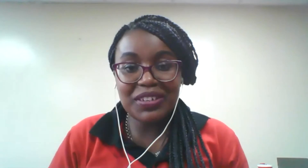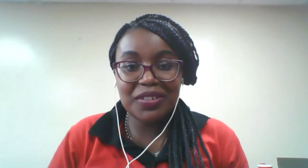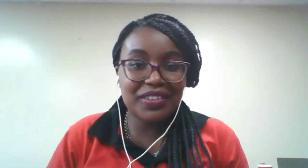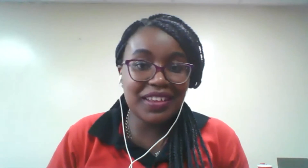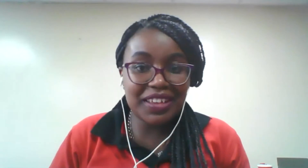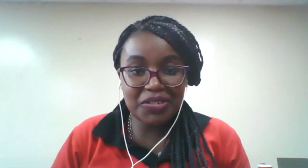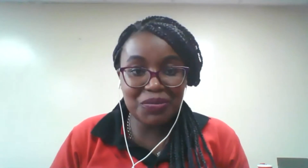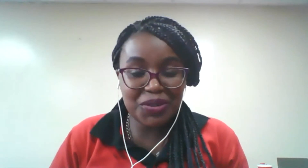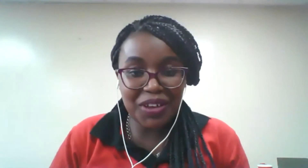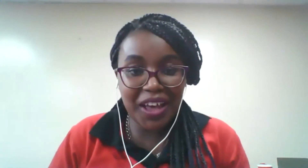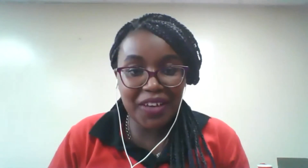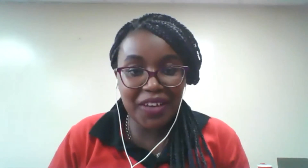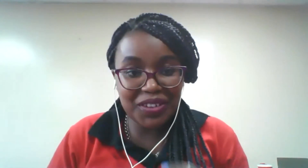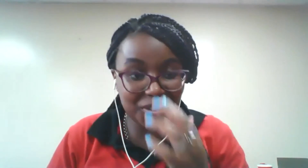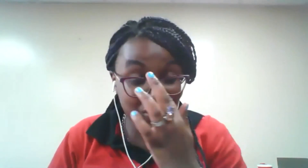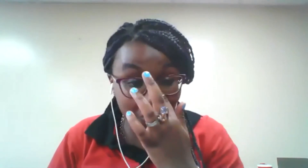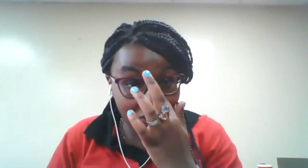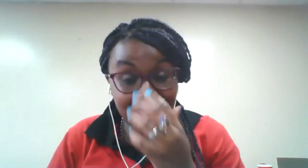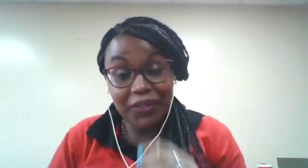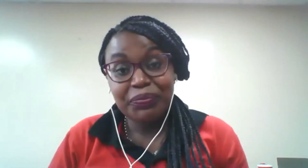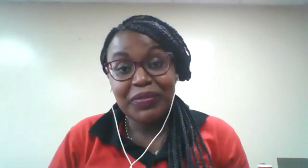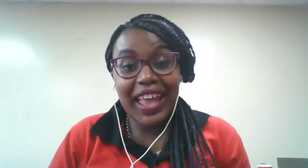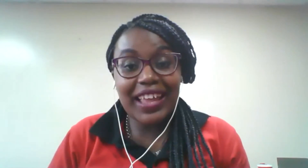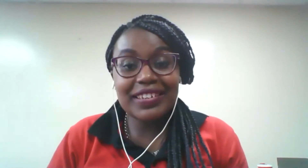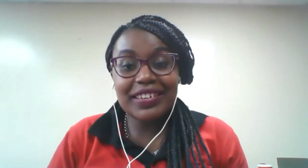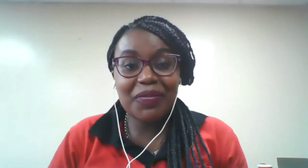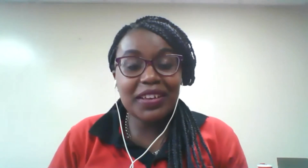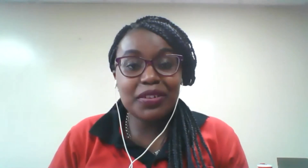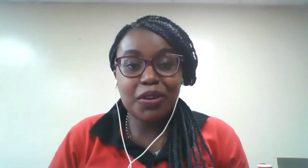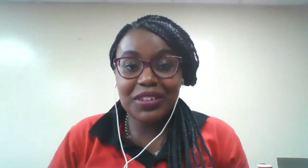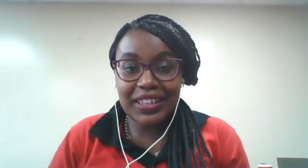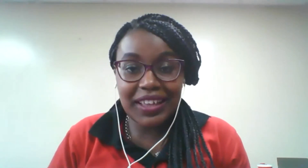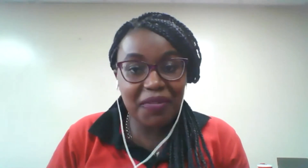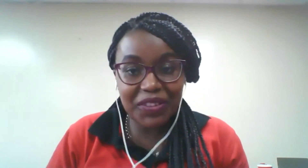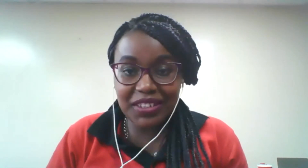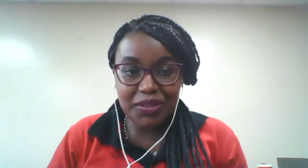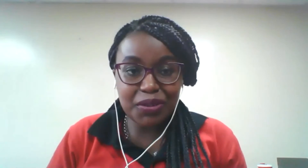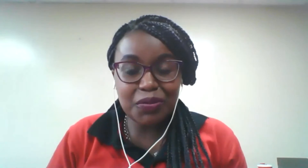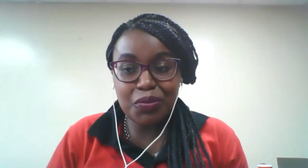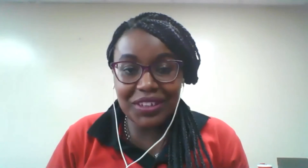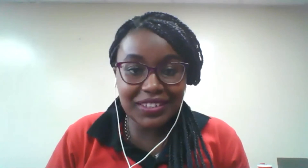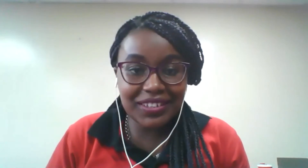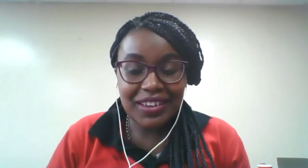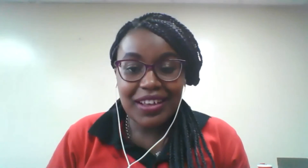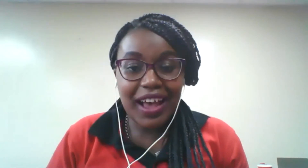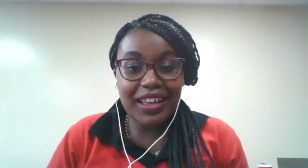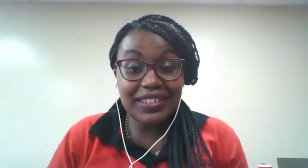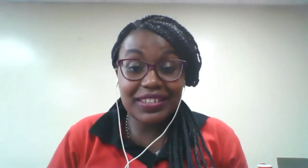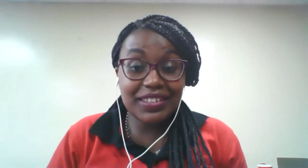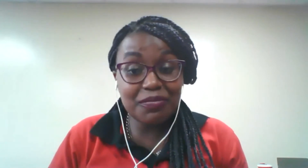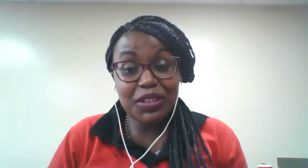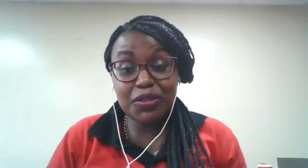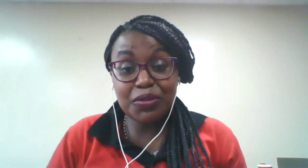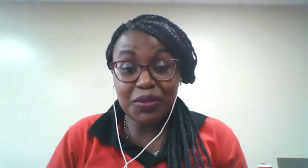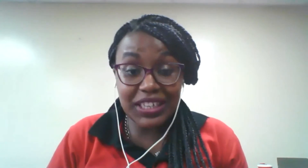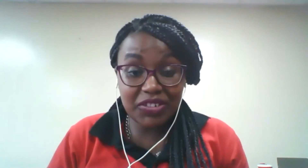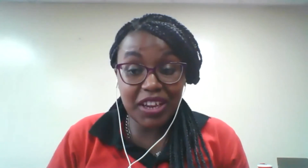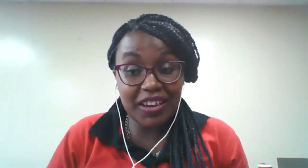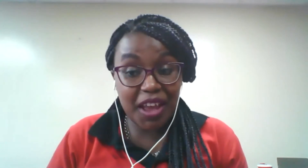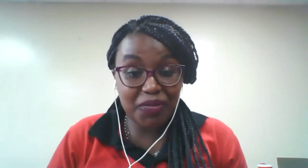Great. Thank you, thank you, thank you for that. We have had a lovely session. I think we should do our nice claps